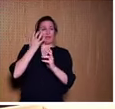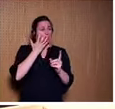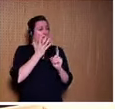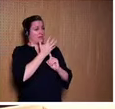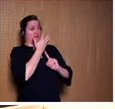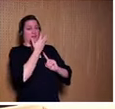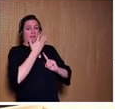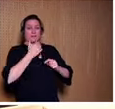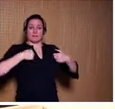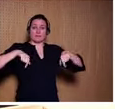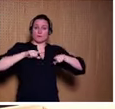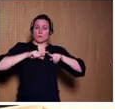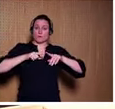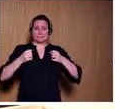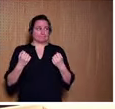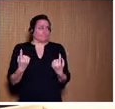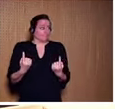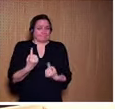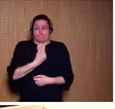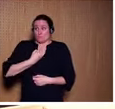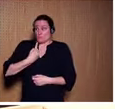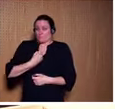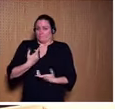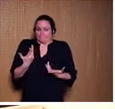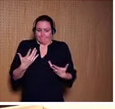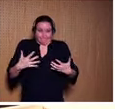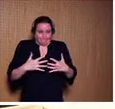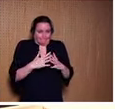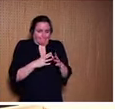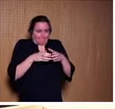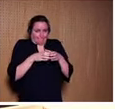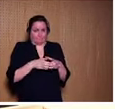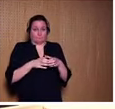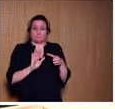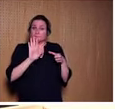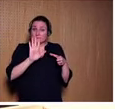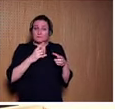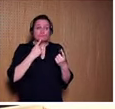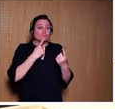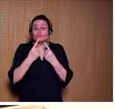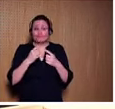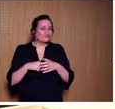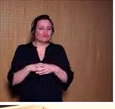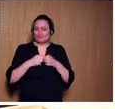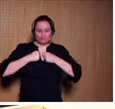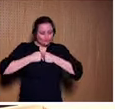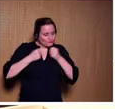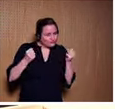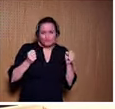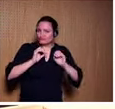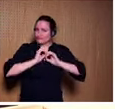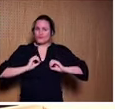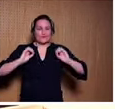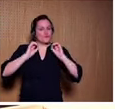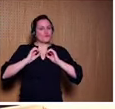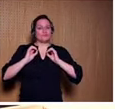However, in this collective, what stood out was the culture of silence when it comes to issues around